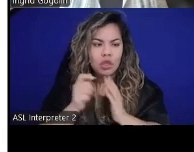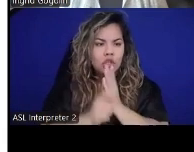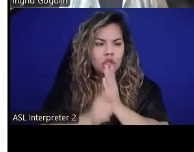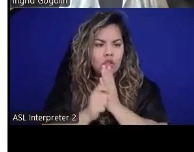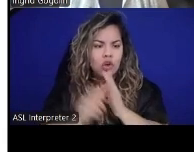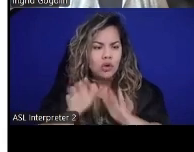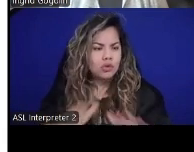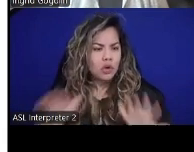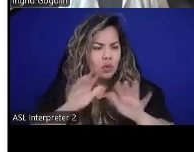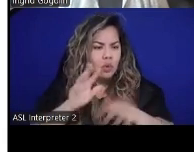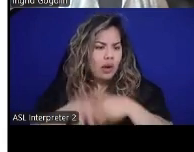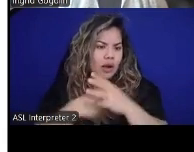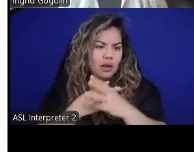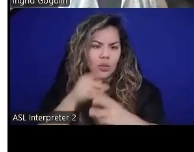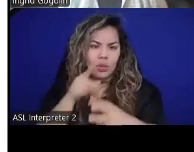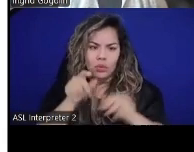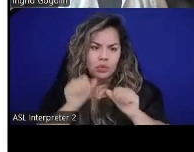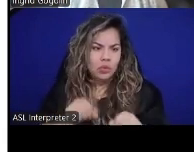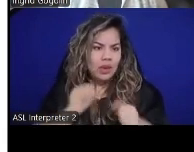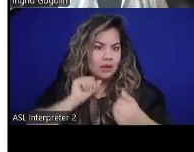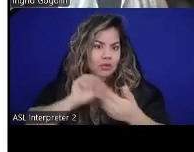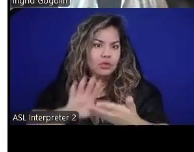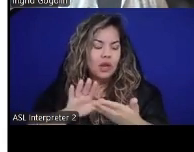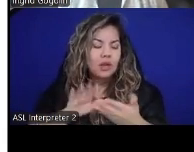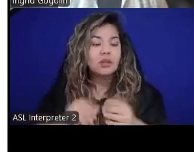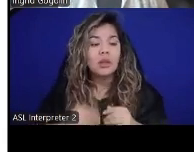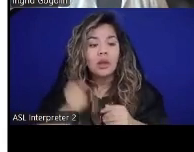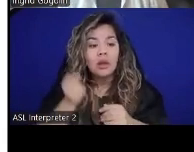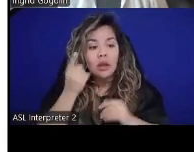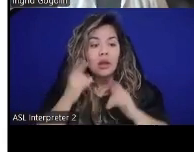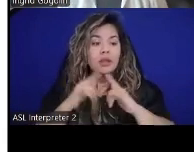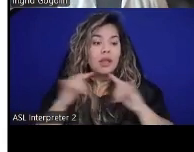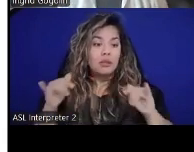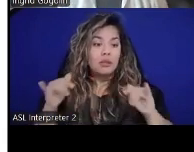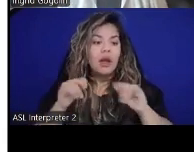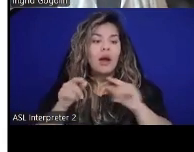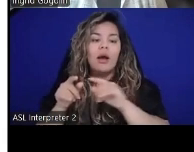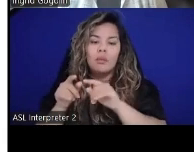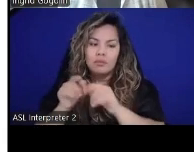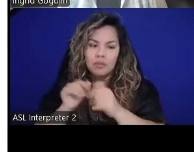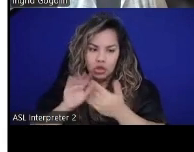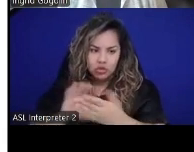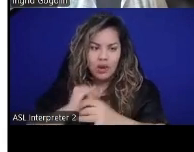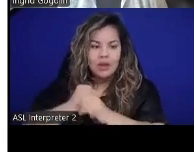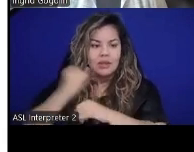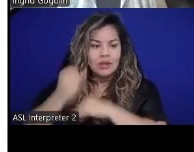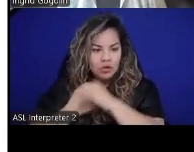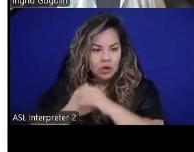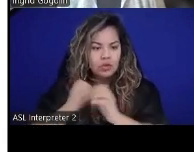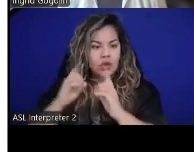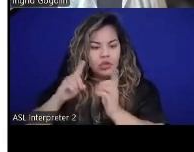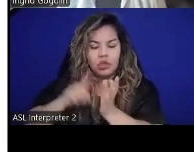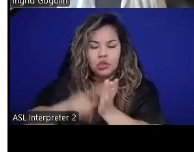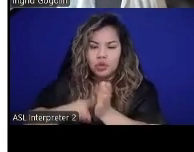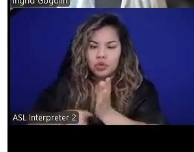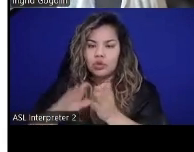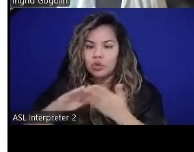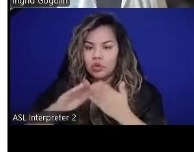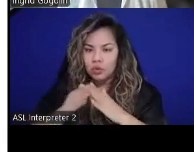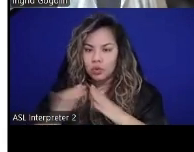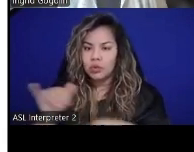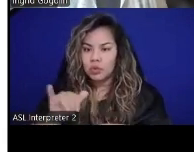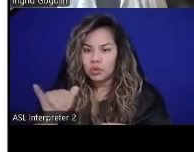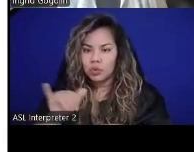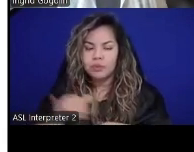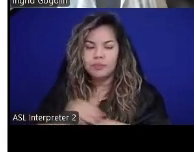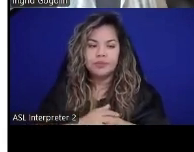address. But at the same time, also address the international education research community. And if you want to do